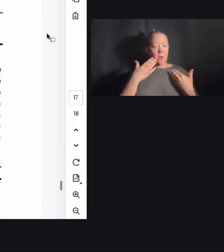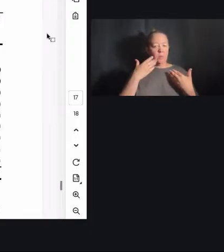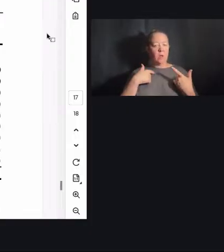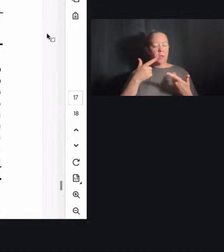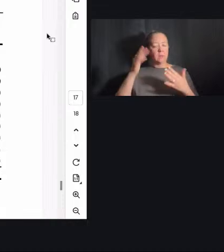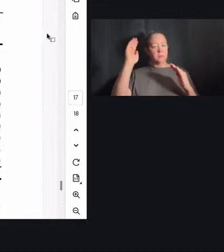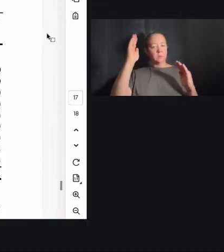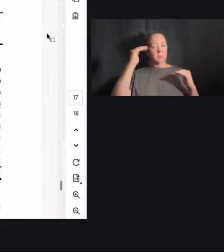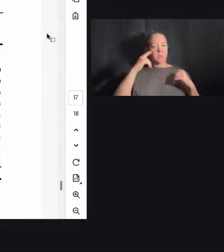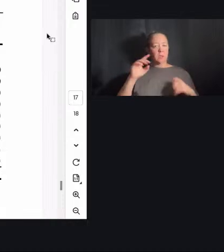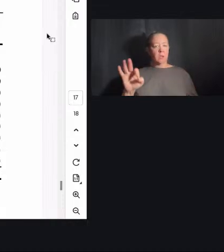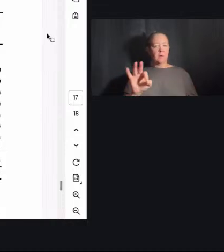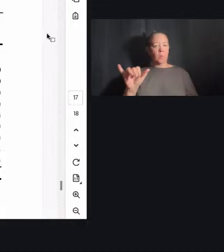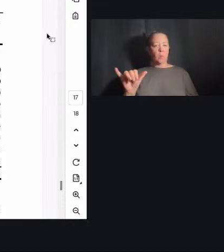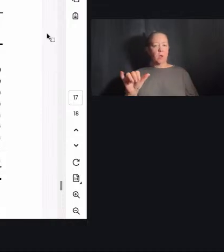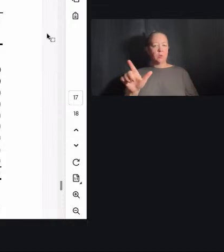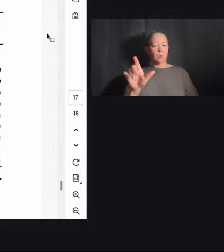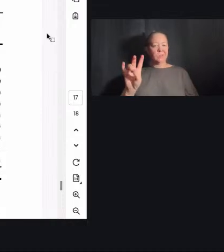FY27 with about